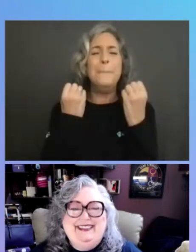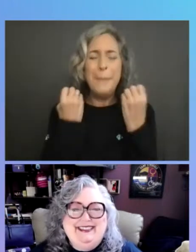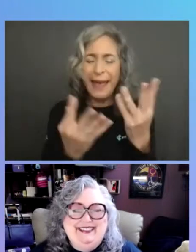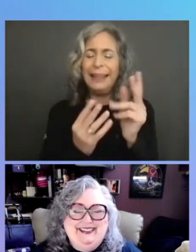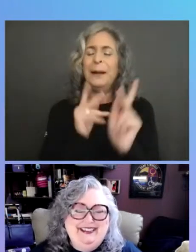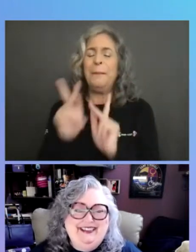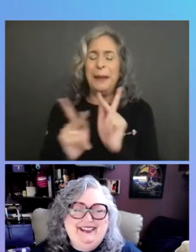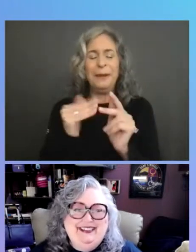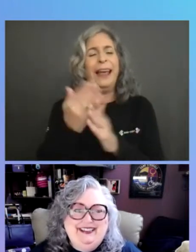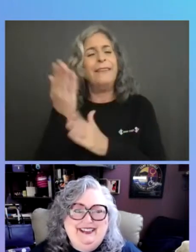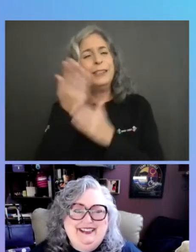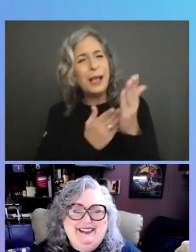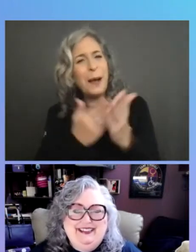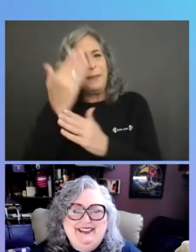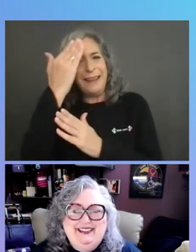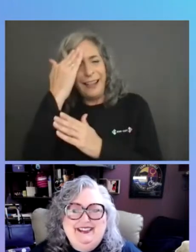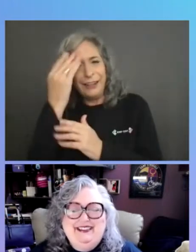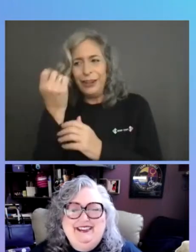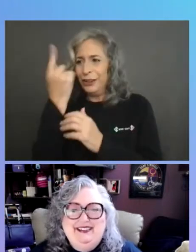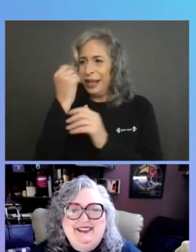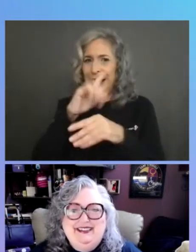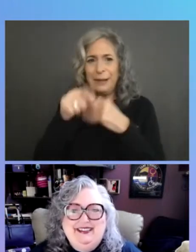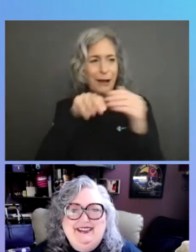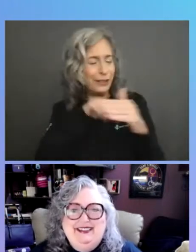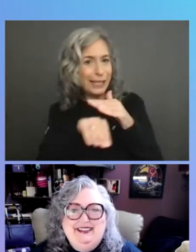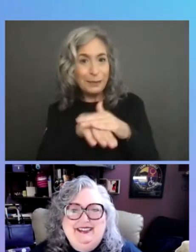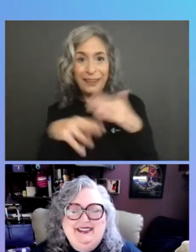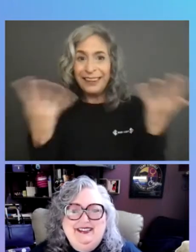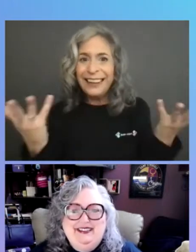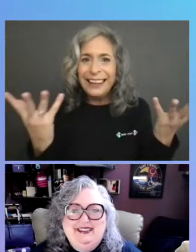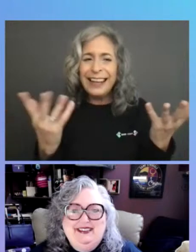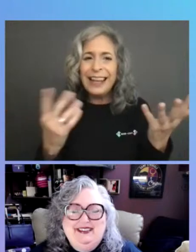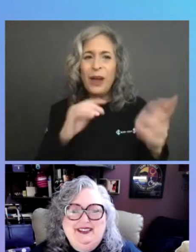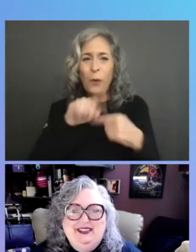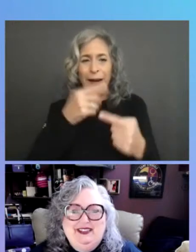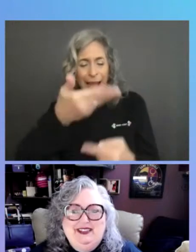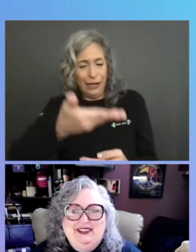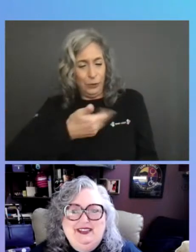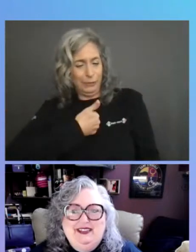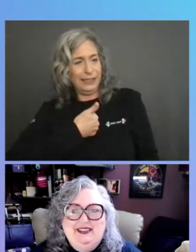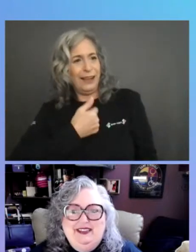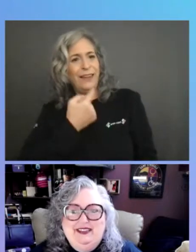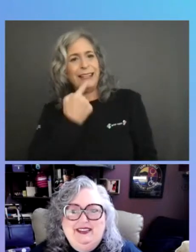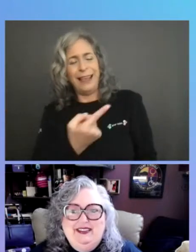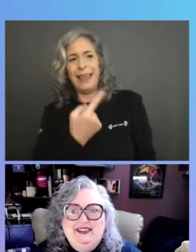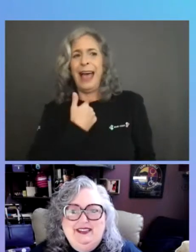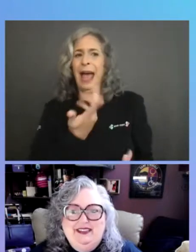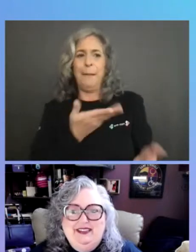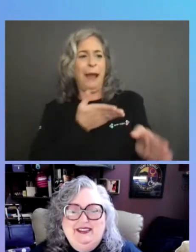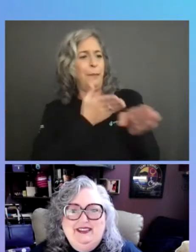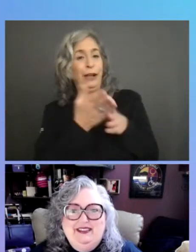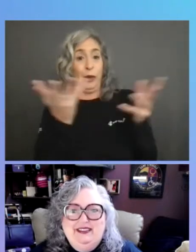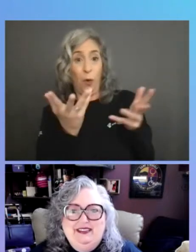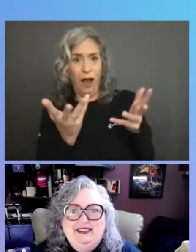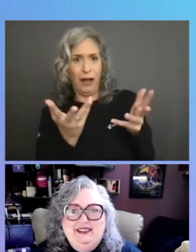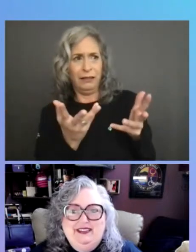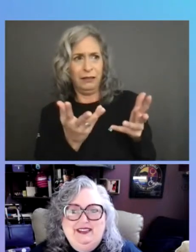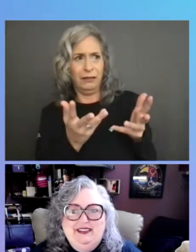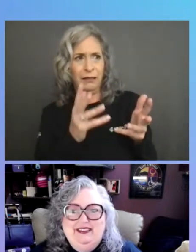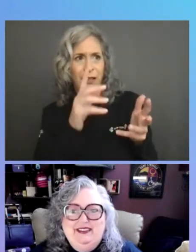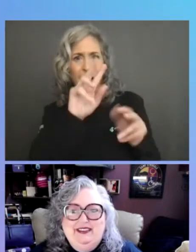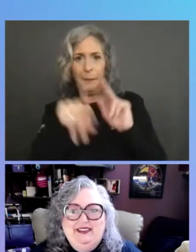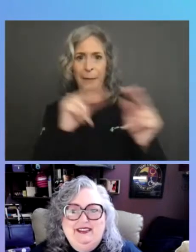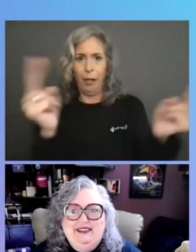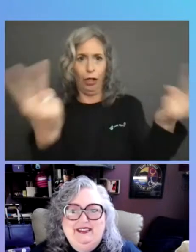at least a little bit of knowledge about accessibility, so that when I introduce myself and I say what I do for a profession, they don't just look at me and go,